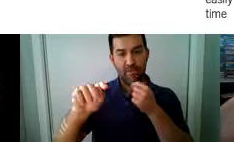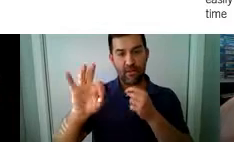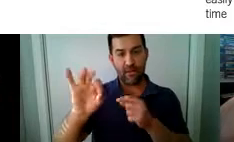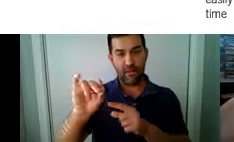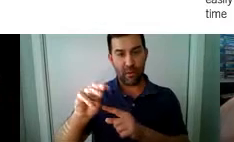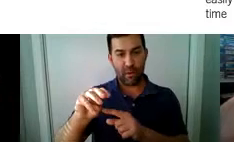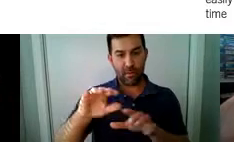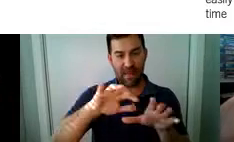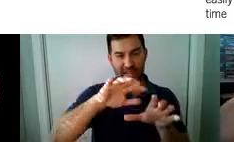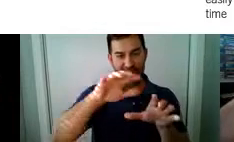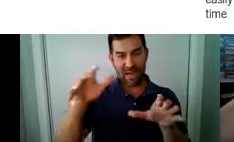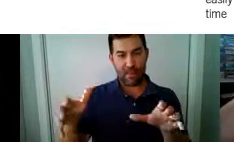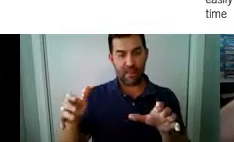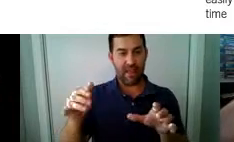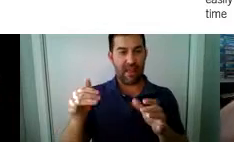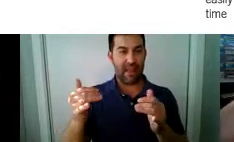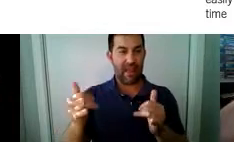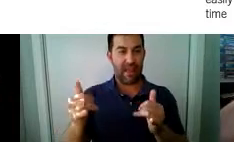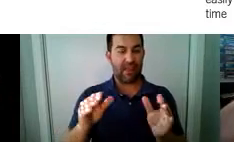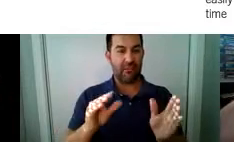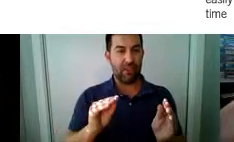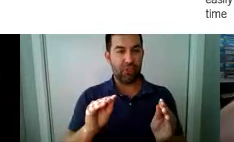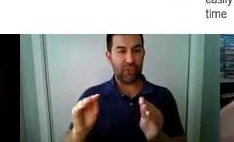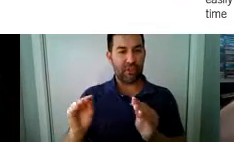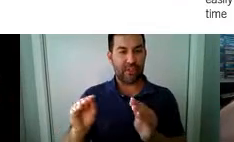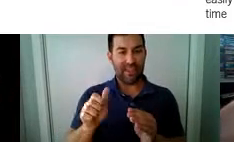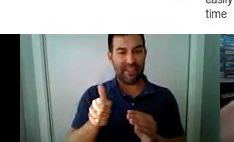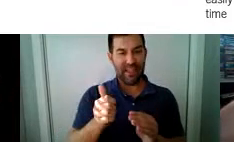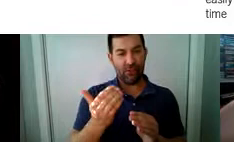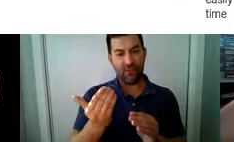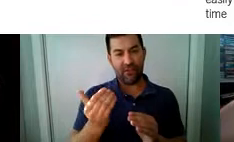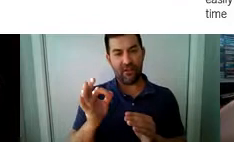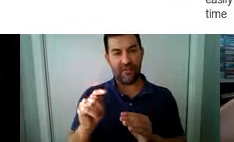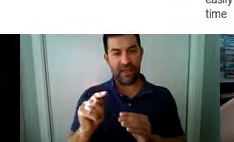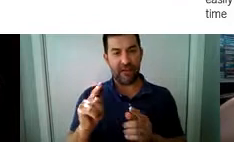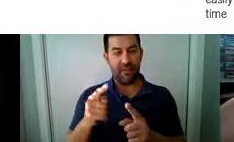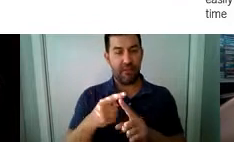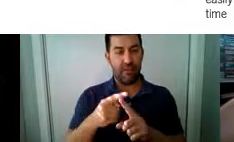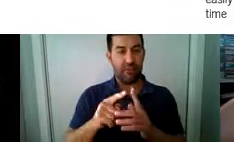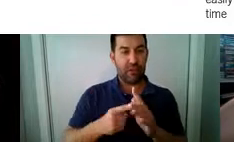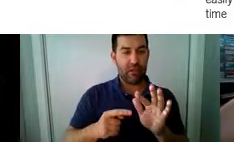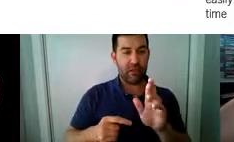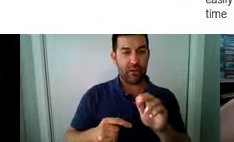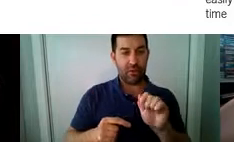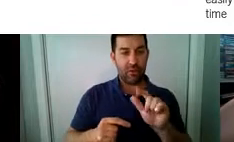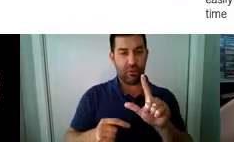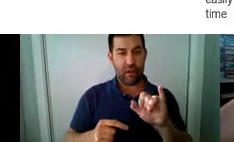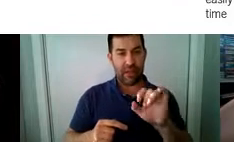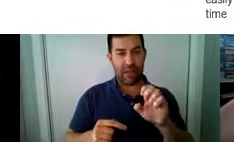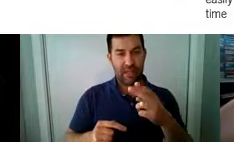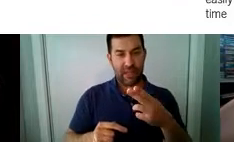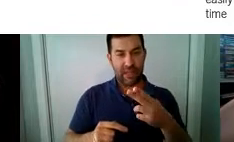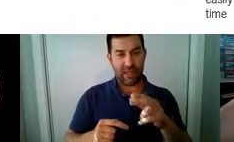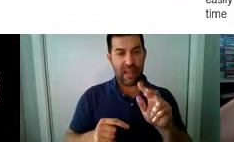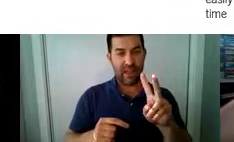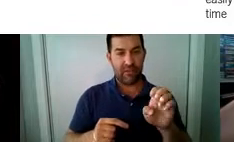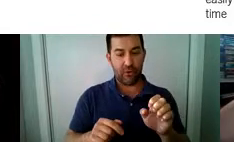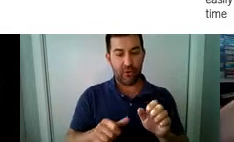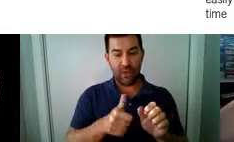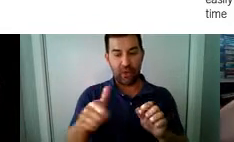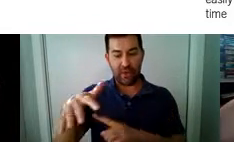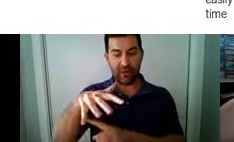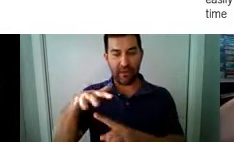This, again, is being shifted over 10 to 15 feet from the Raleigh Avenue, and then on the other side being actually